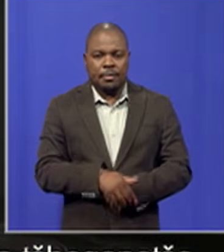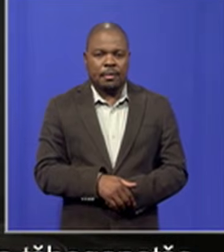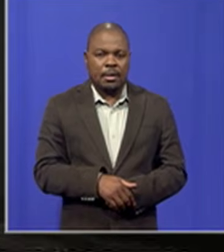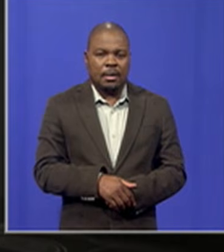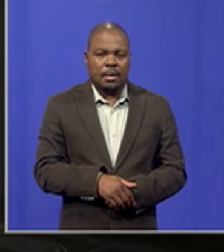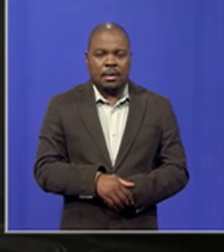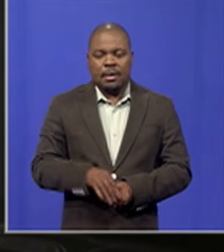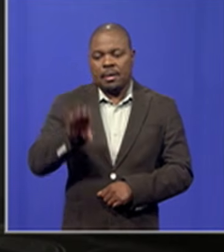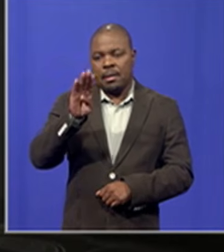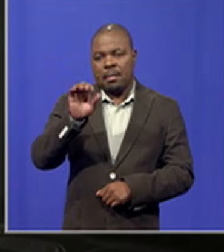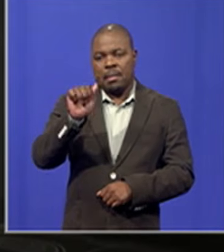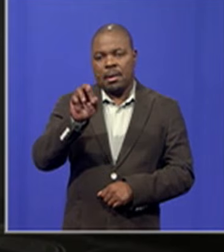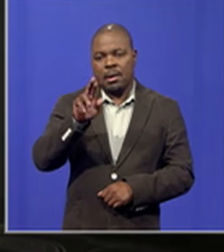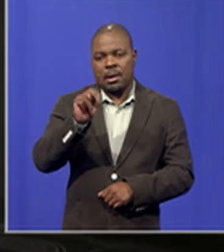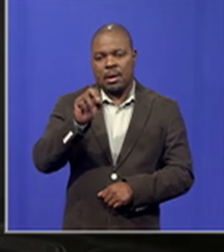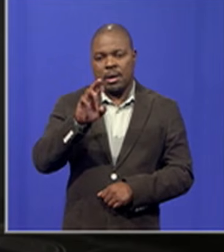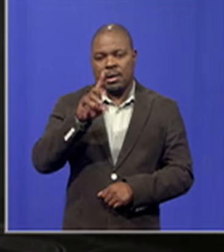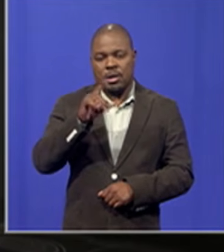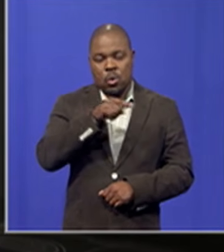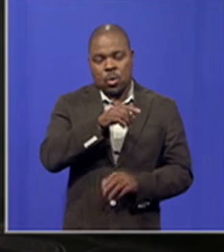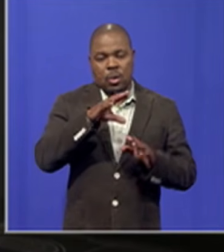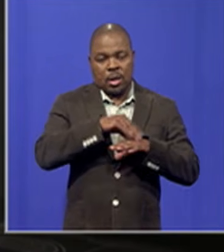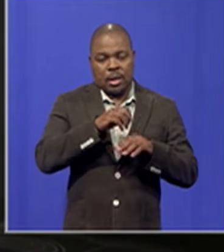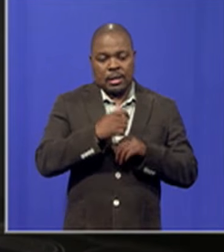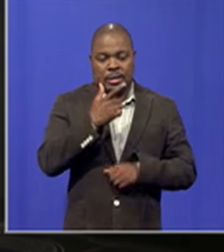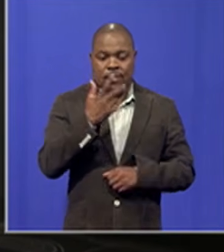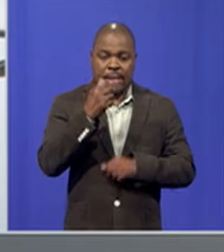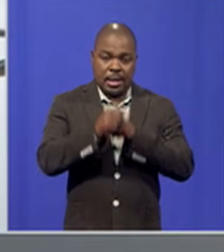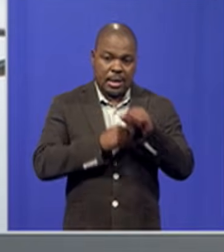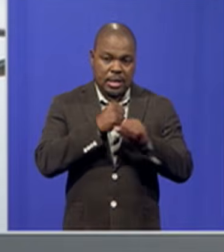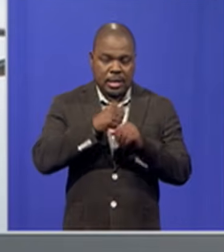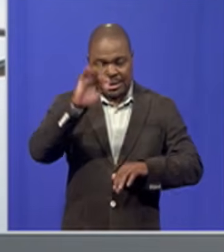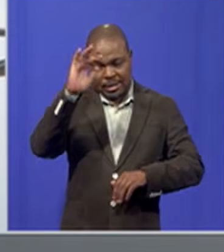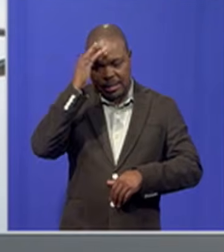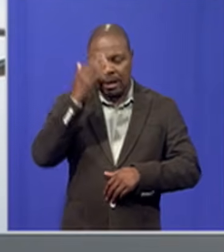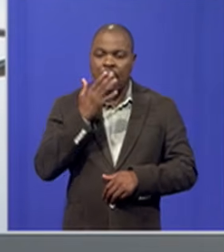Matsiriso Barnard wa mengwaga ye 17 yo a swerego ke bolwetši ba